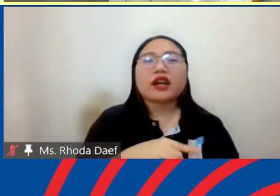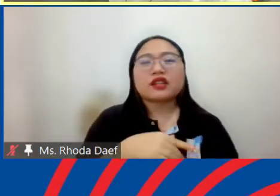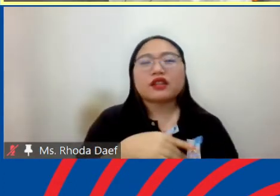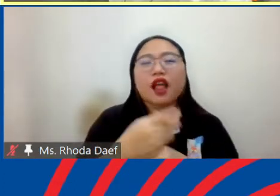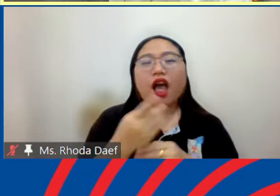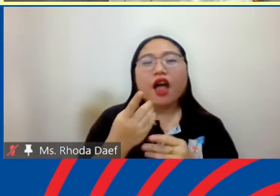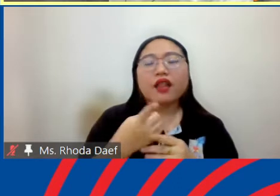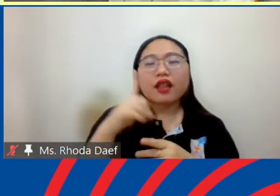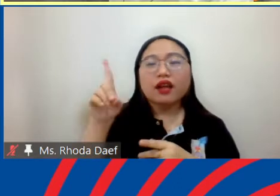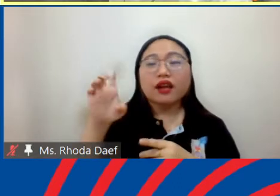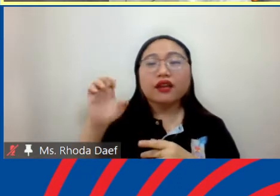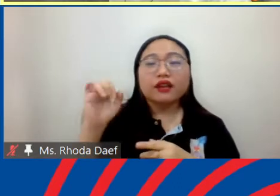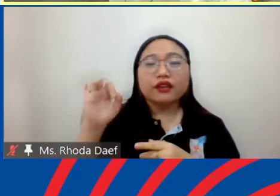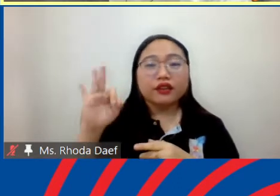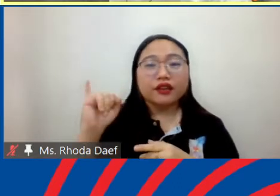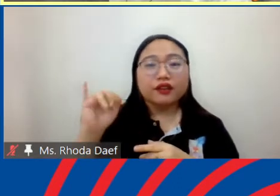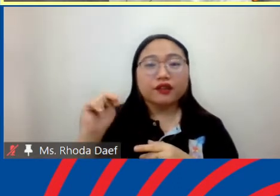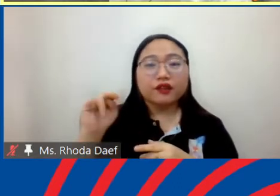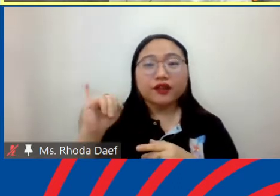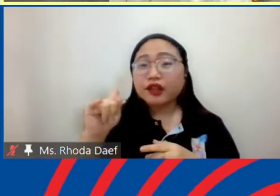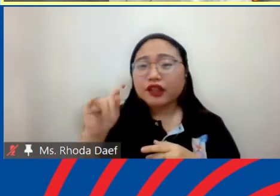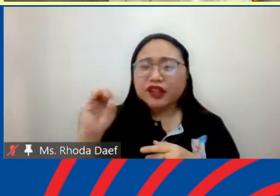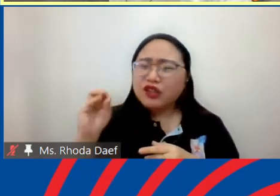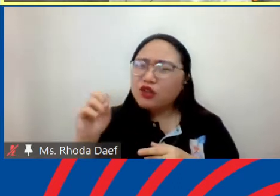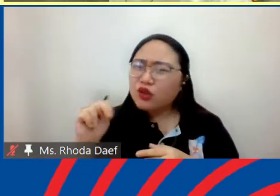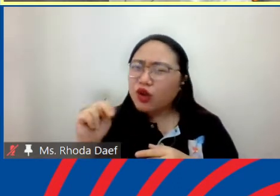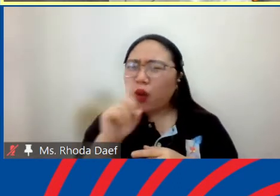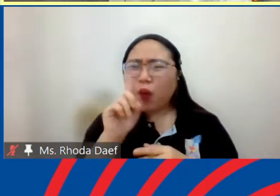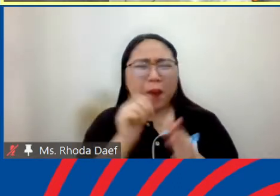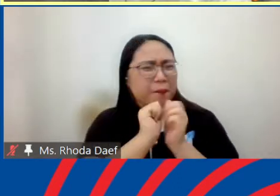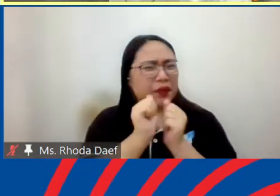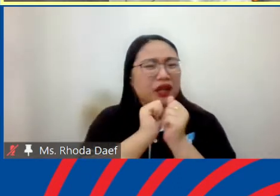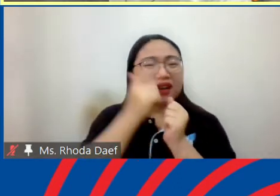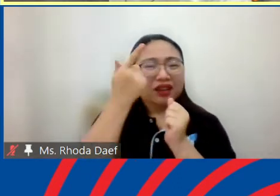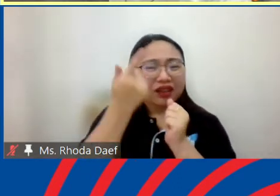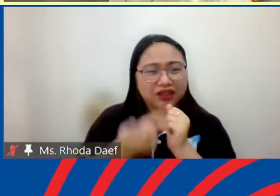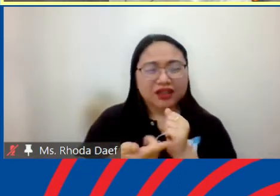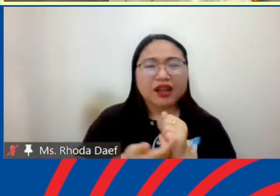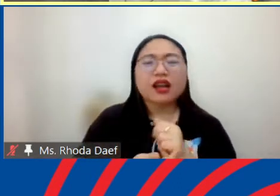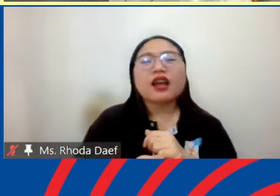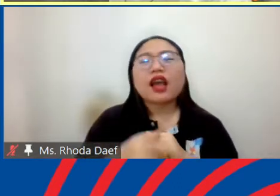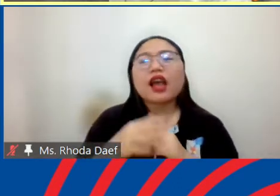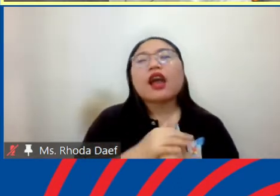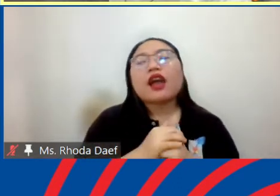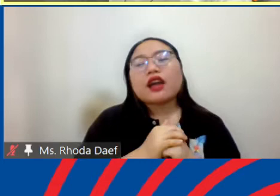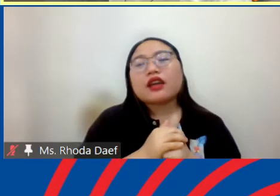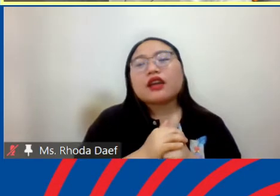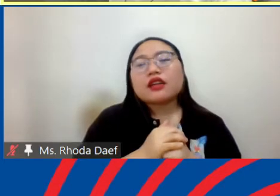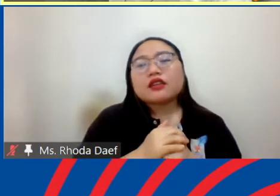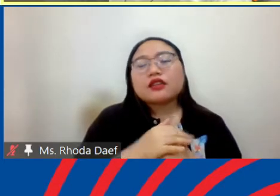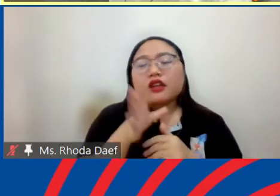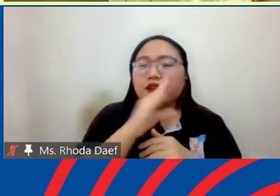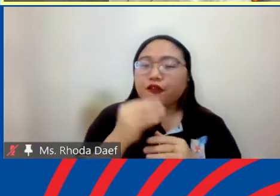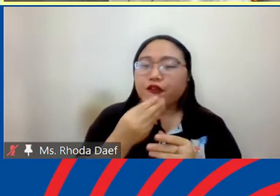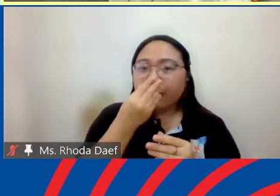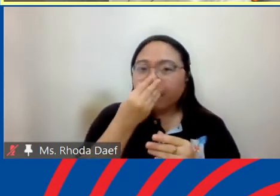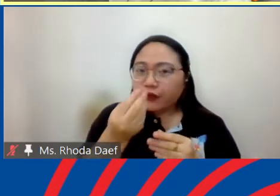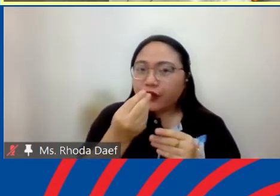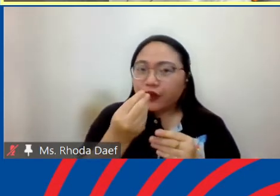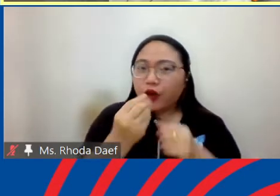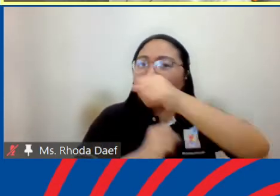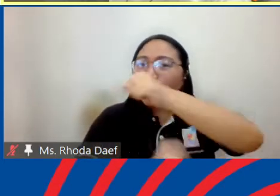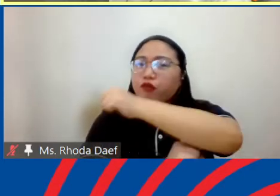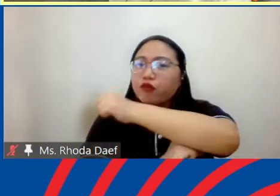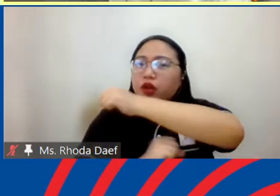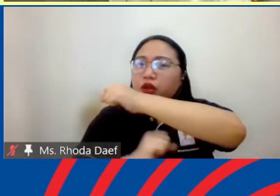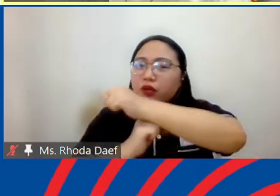of what research data is and what research data management is. And then we'll have some few frameworks on